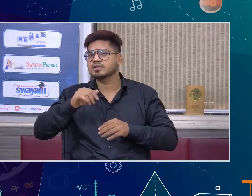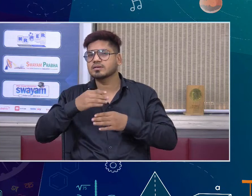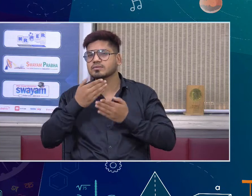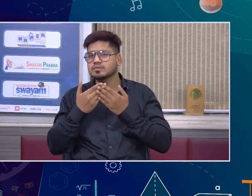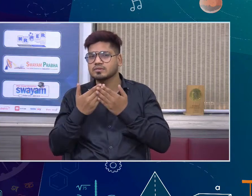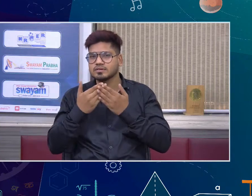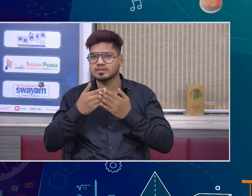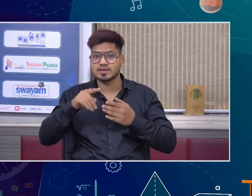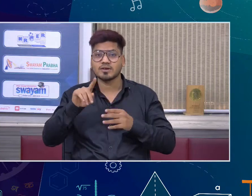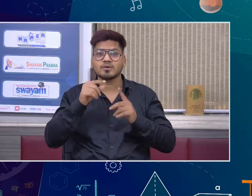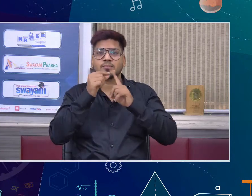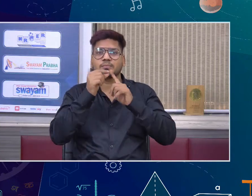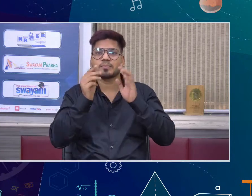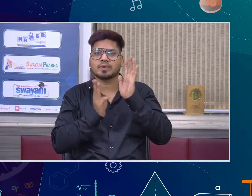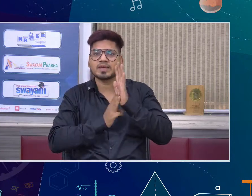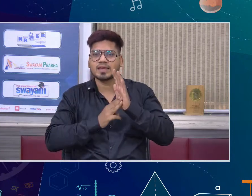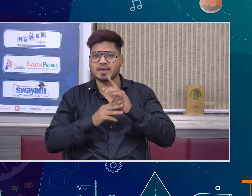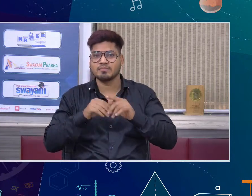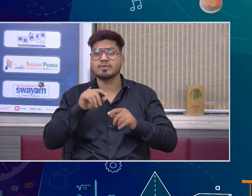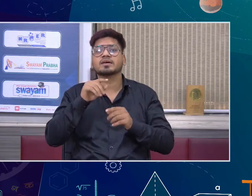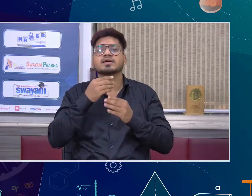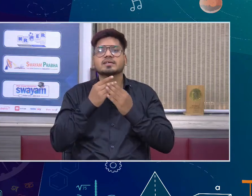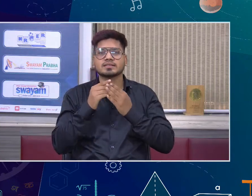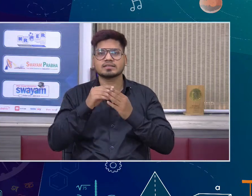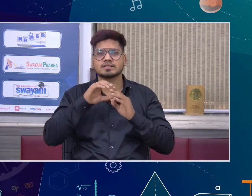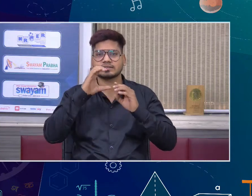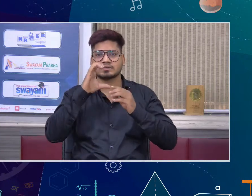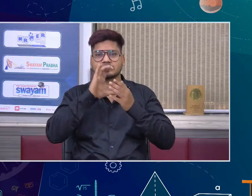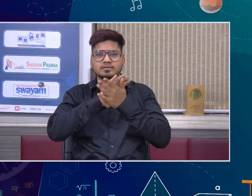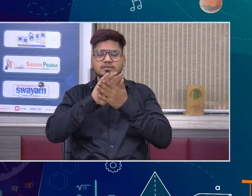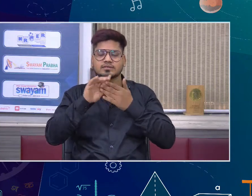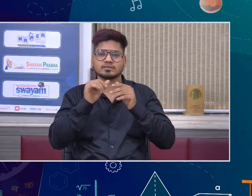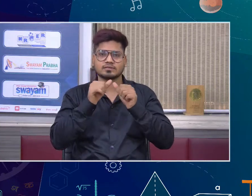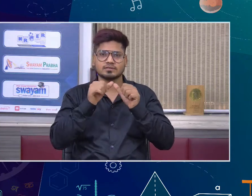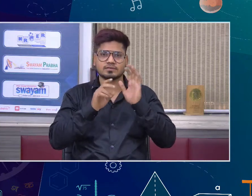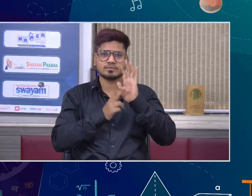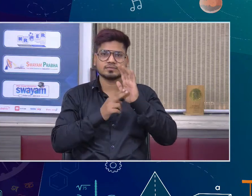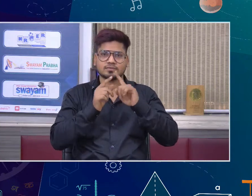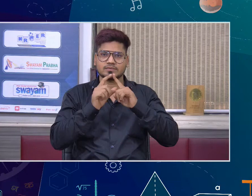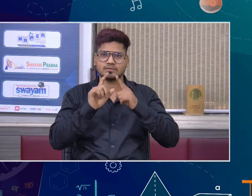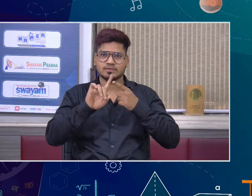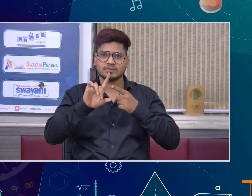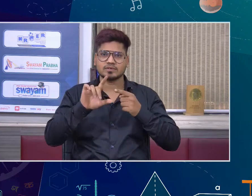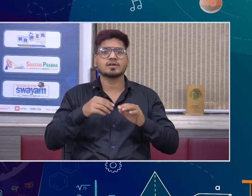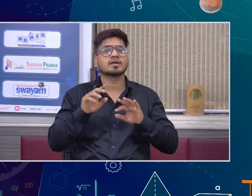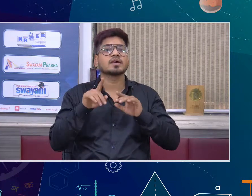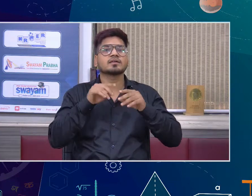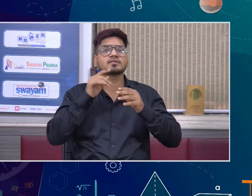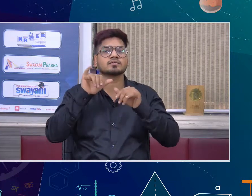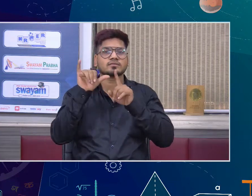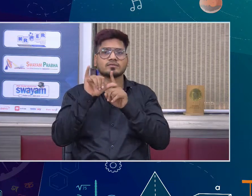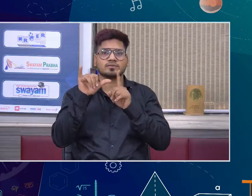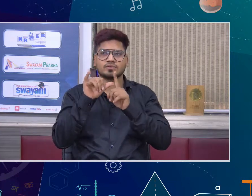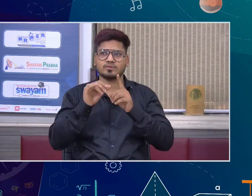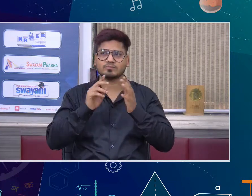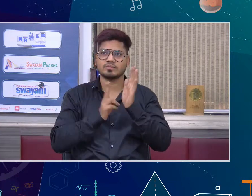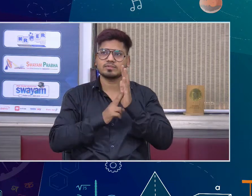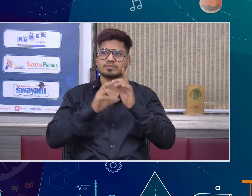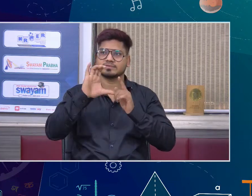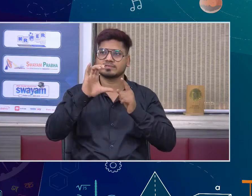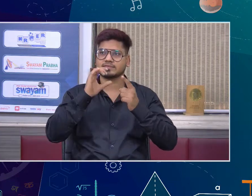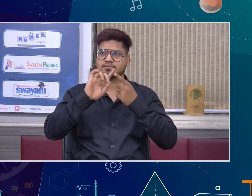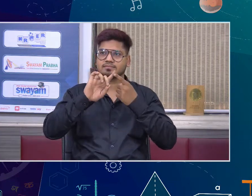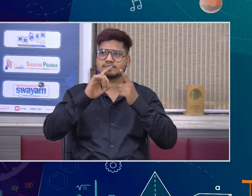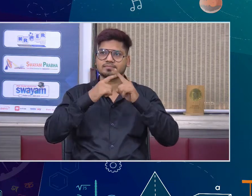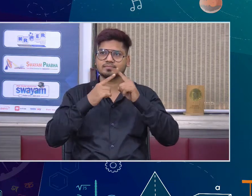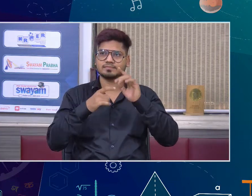on PMeVIDYA channel number 10 and also on our YouTube channel ncertofficial. If you have read